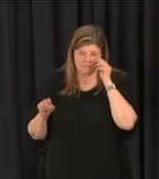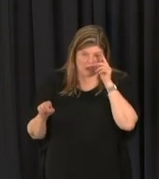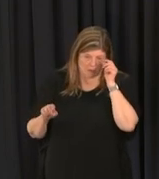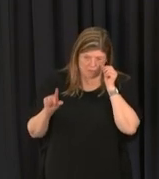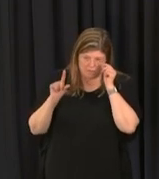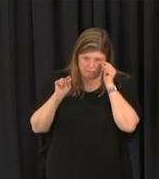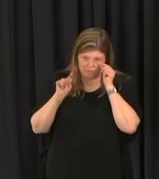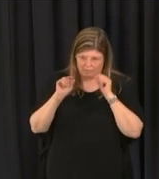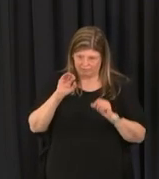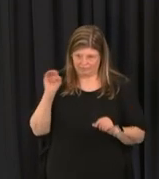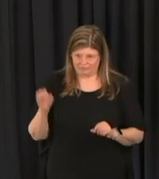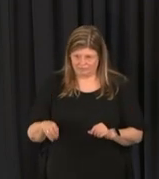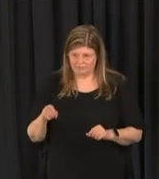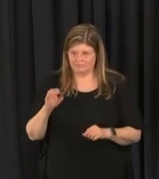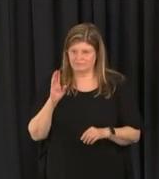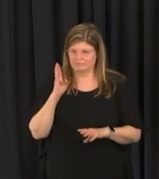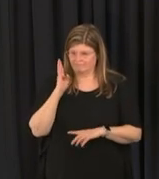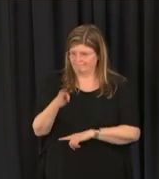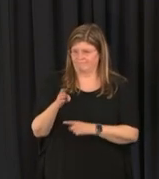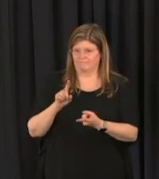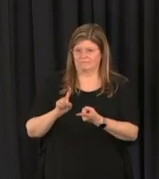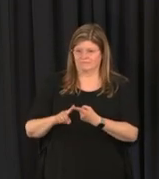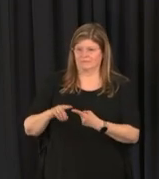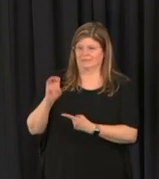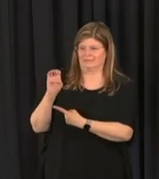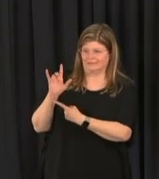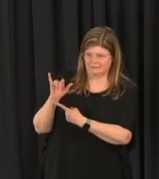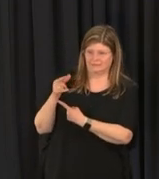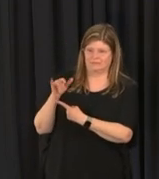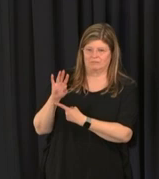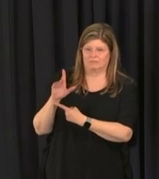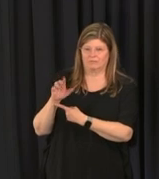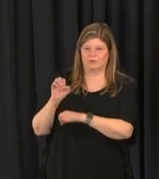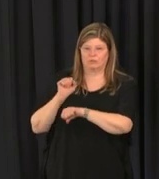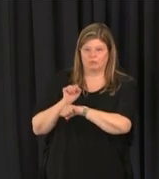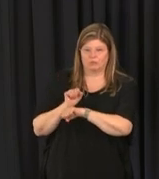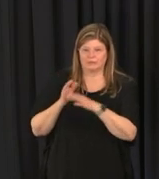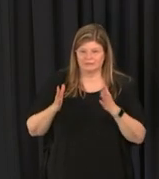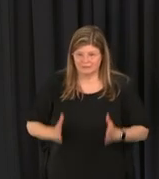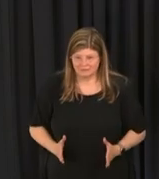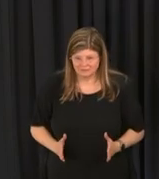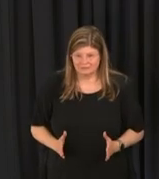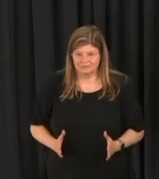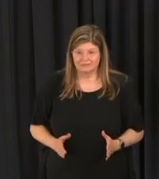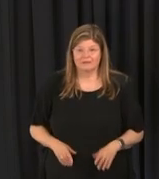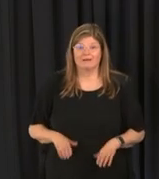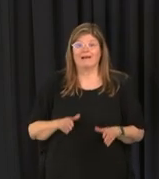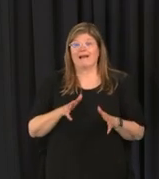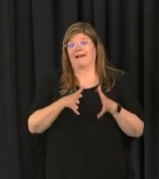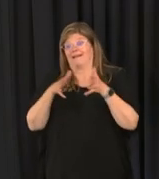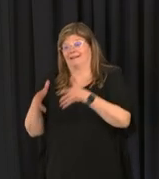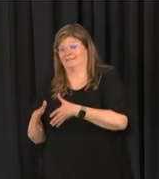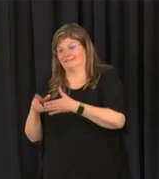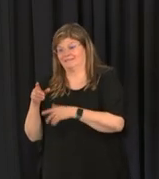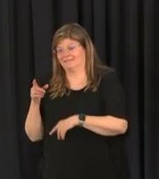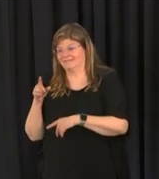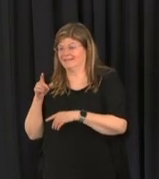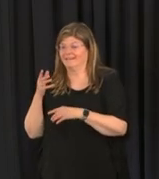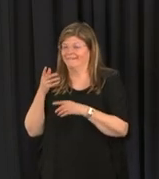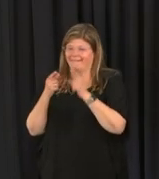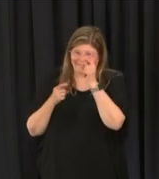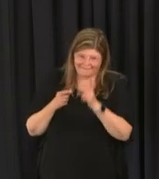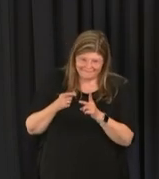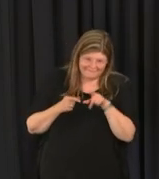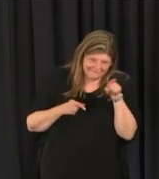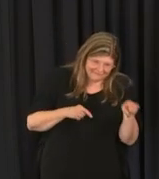20% go to eligible workers, one half to priority zip